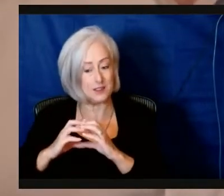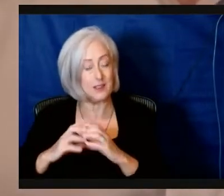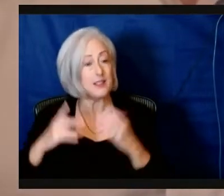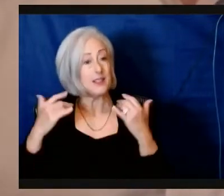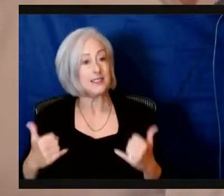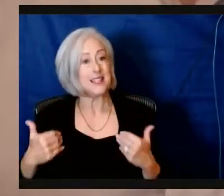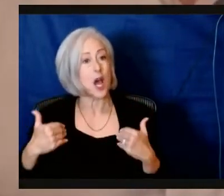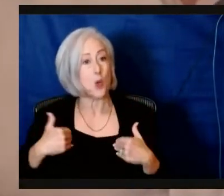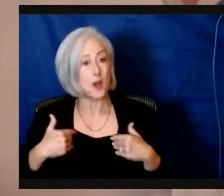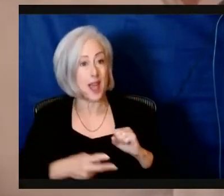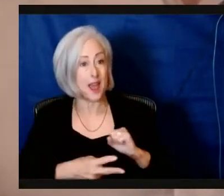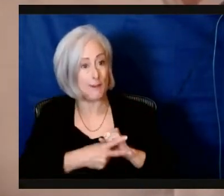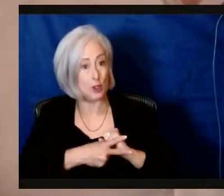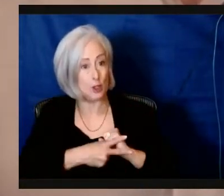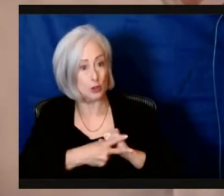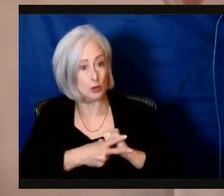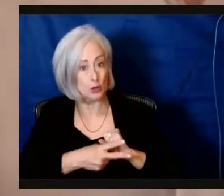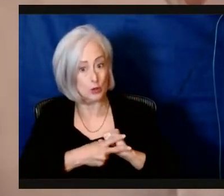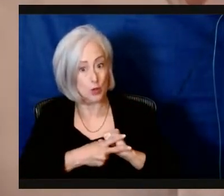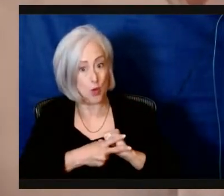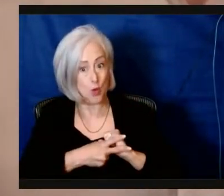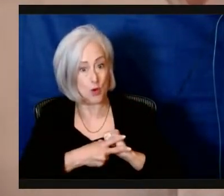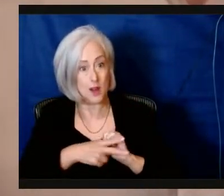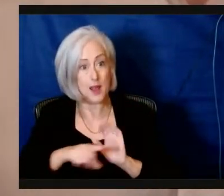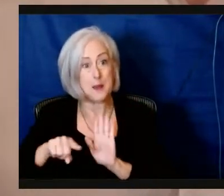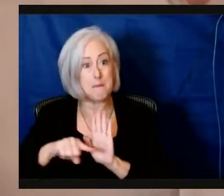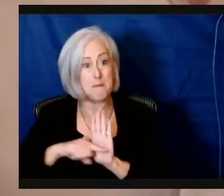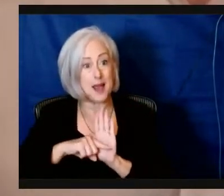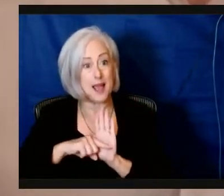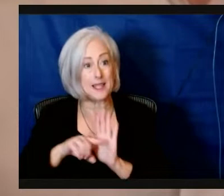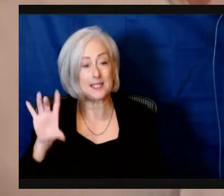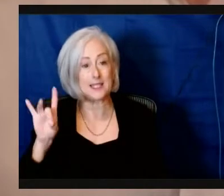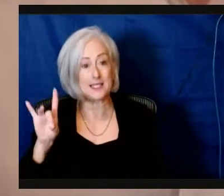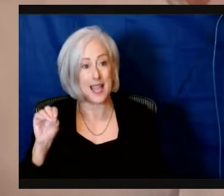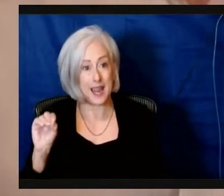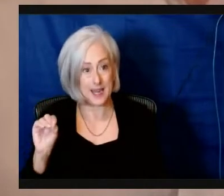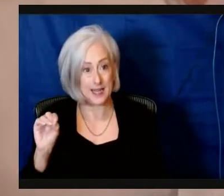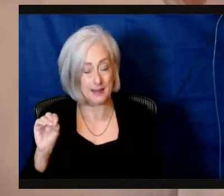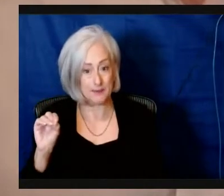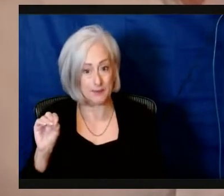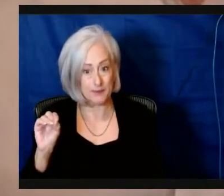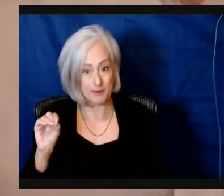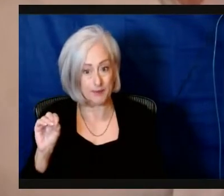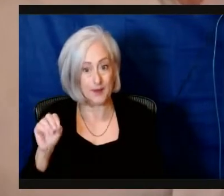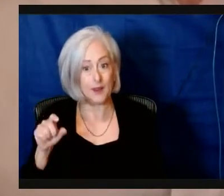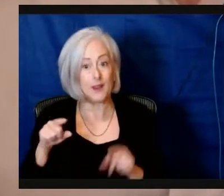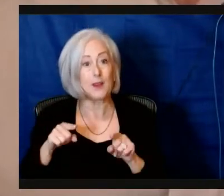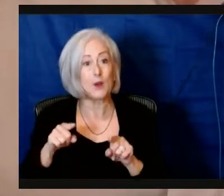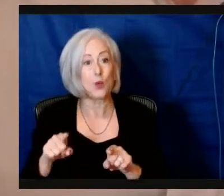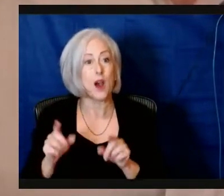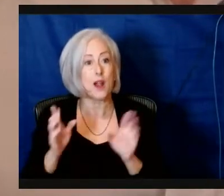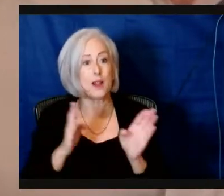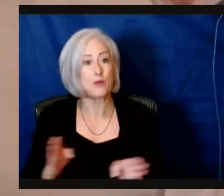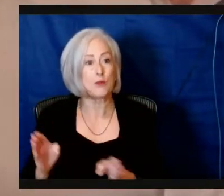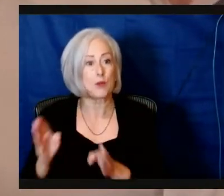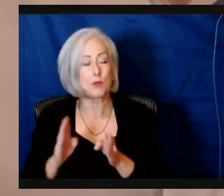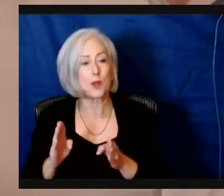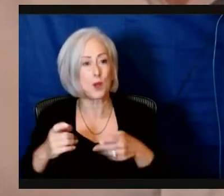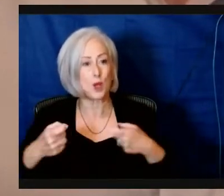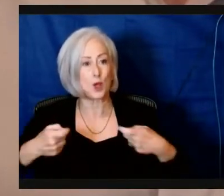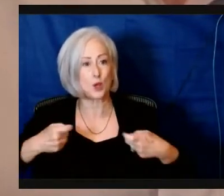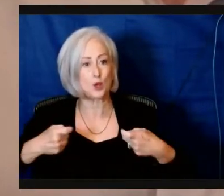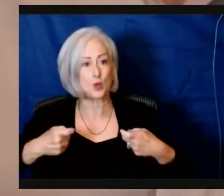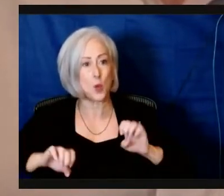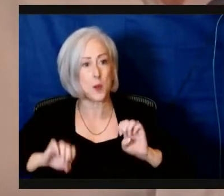at -80 while we are preparing the control experiments that we have